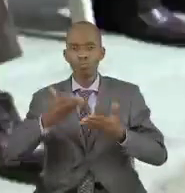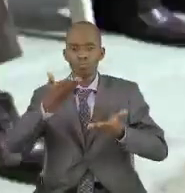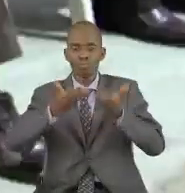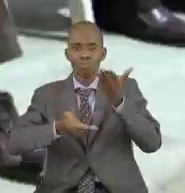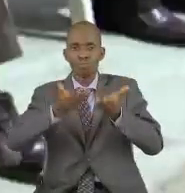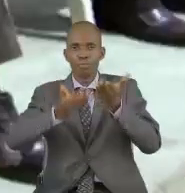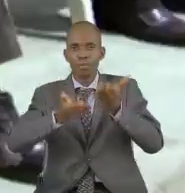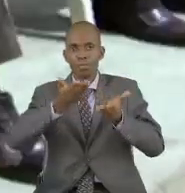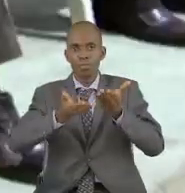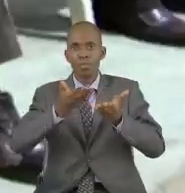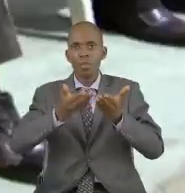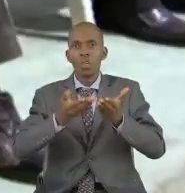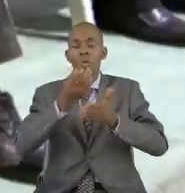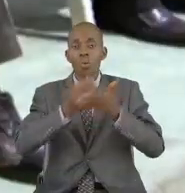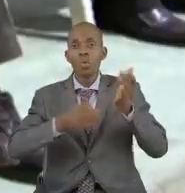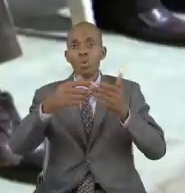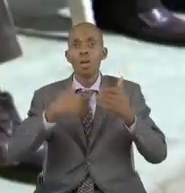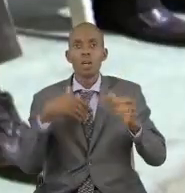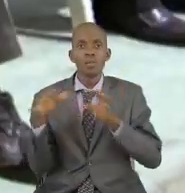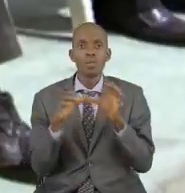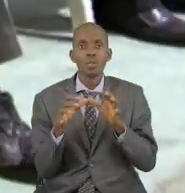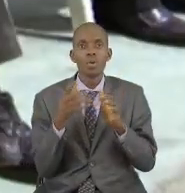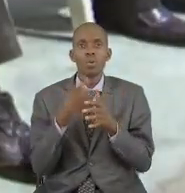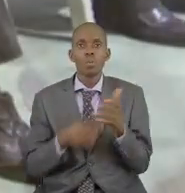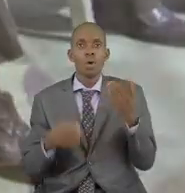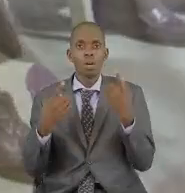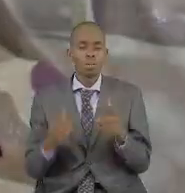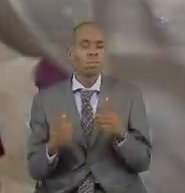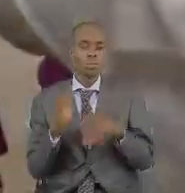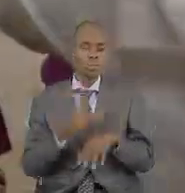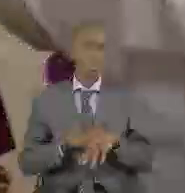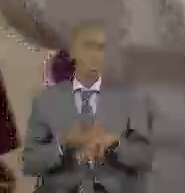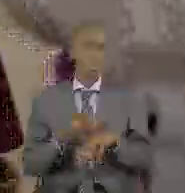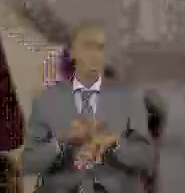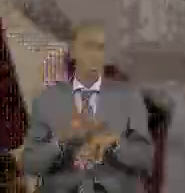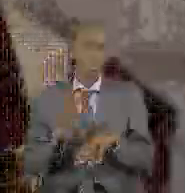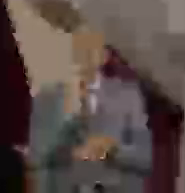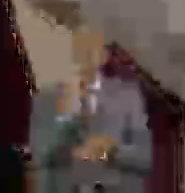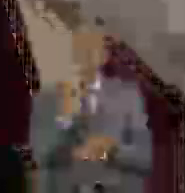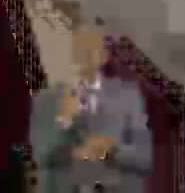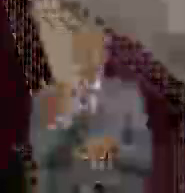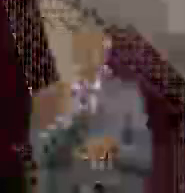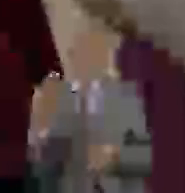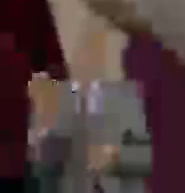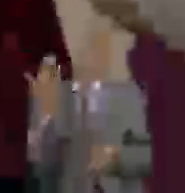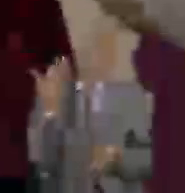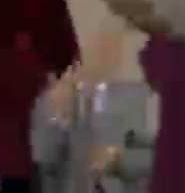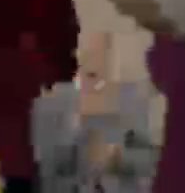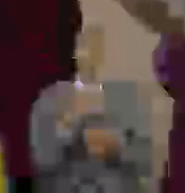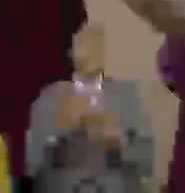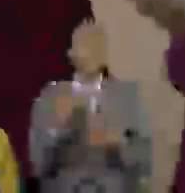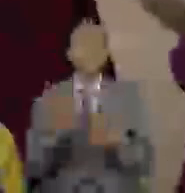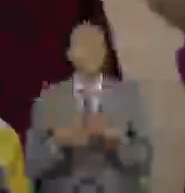what you've done, what happens on earth, that's history. And then on the other side of the